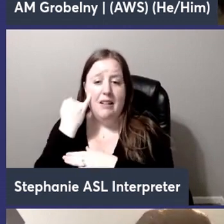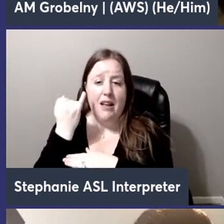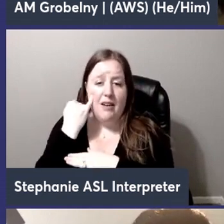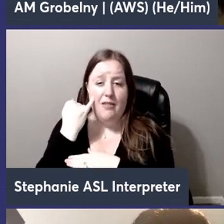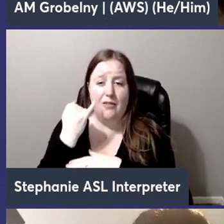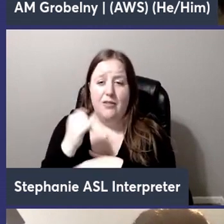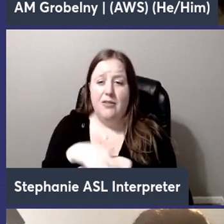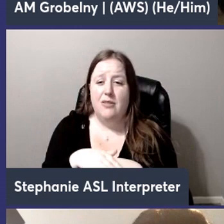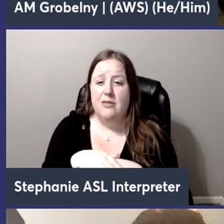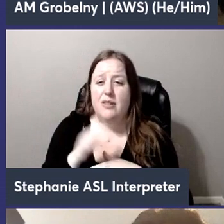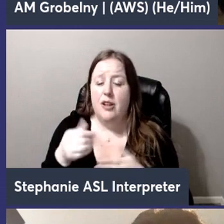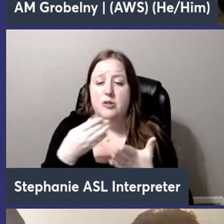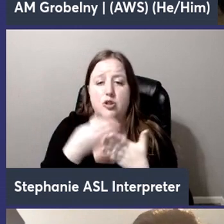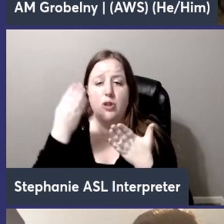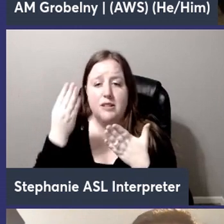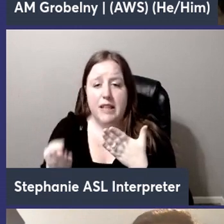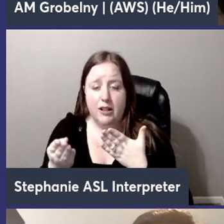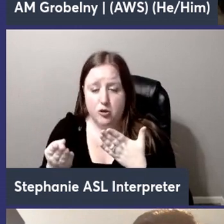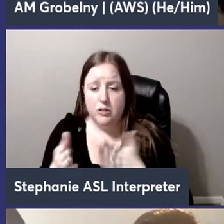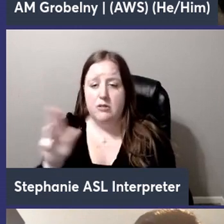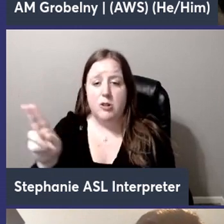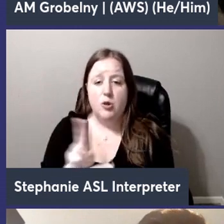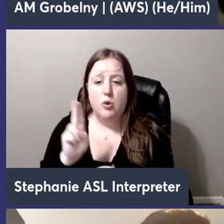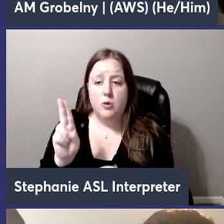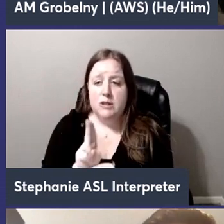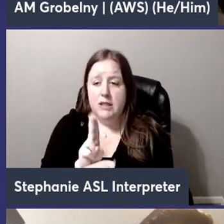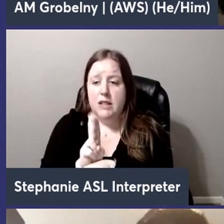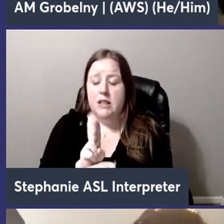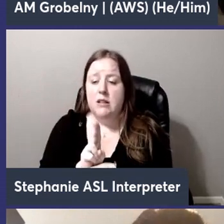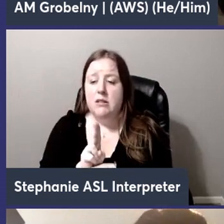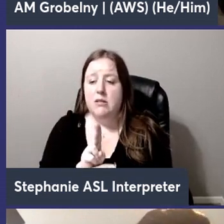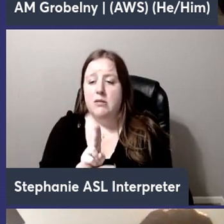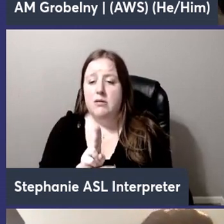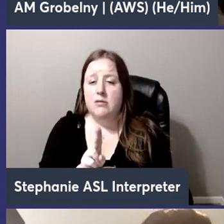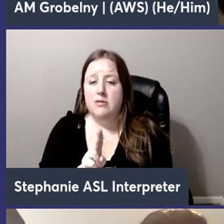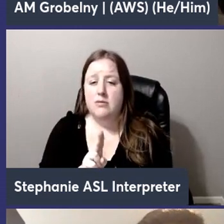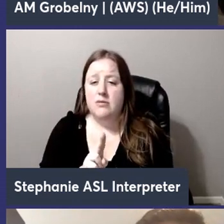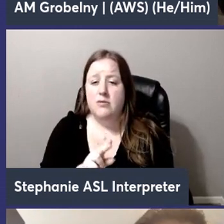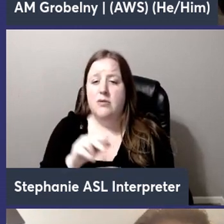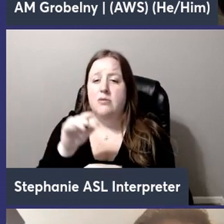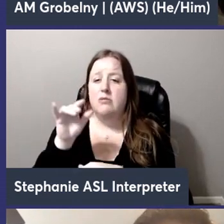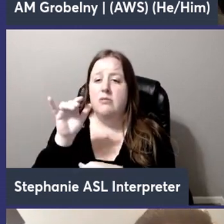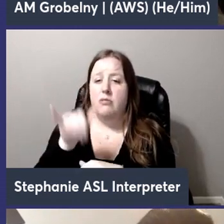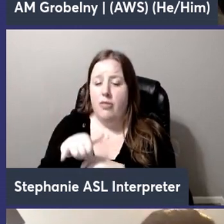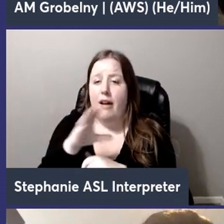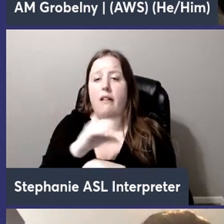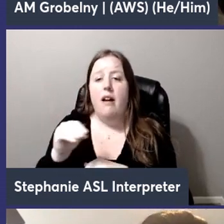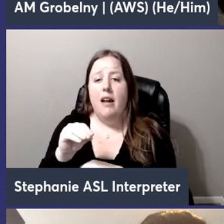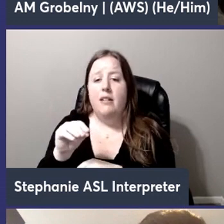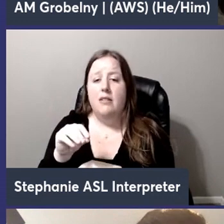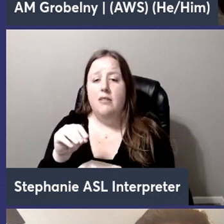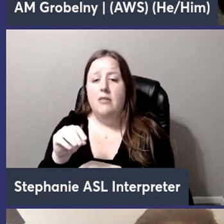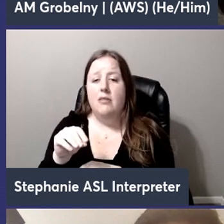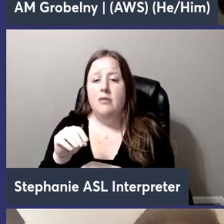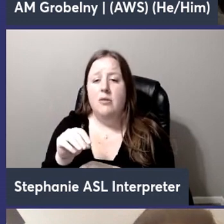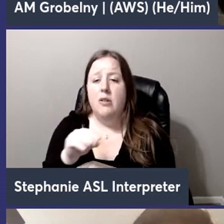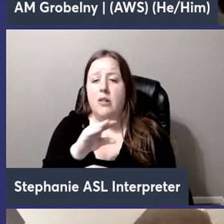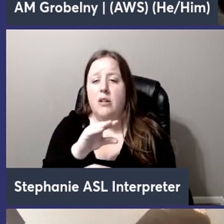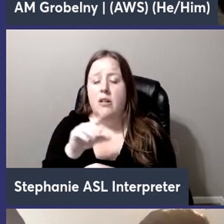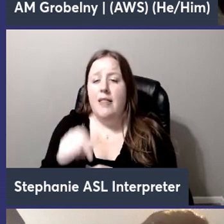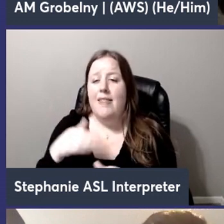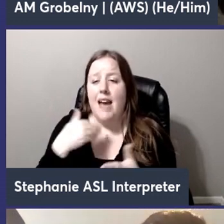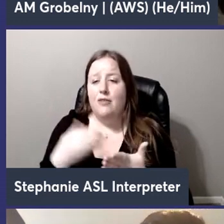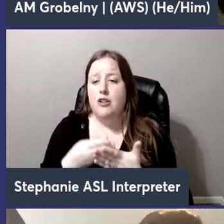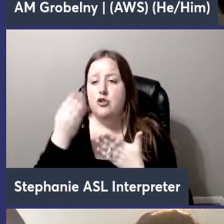delay in a transaction, they're using, you know, they leverage the alerts, and they're basically alerted on the